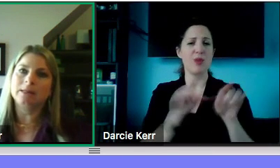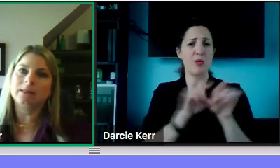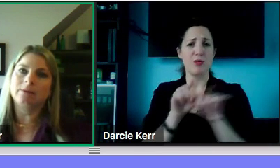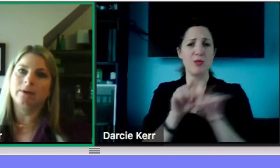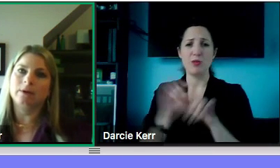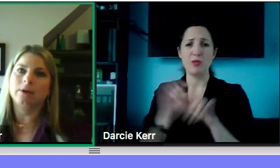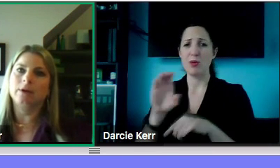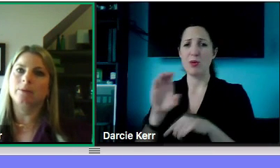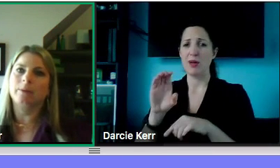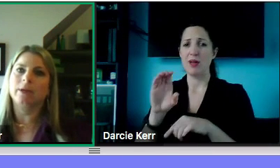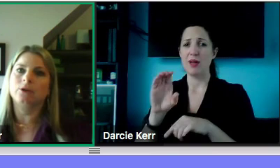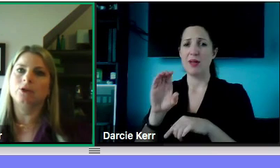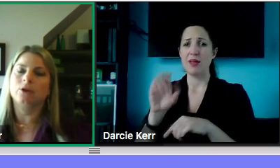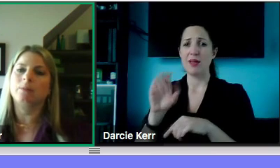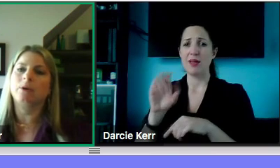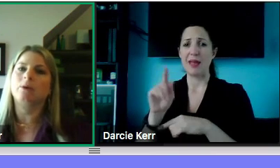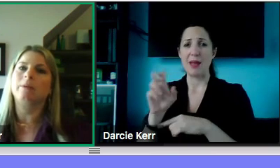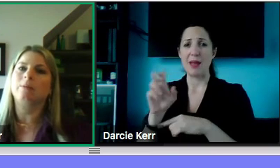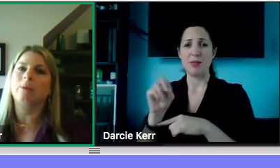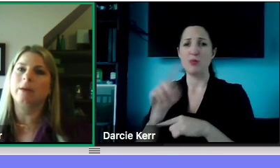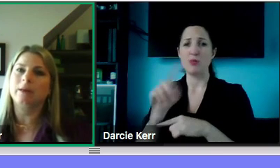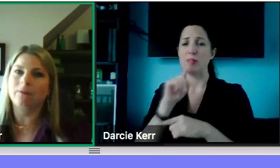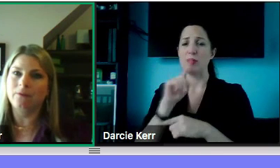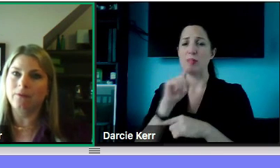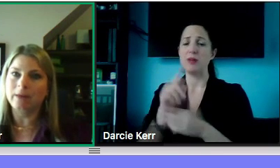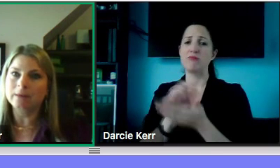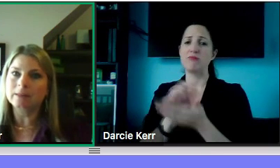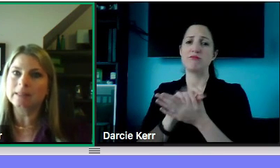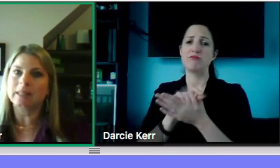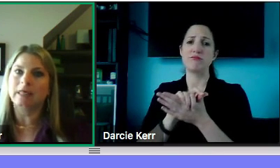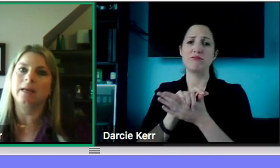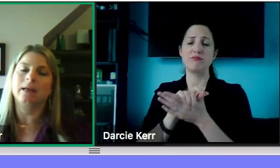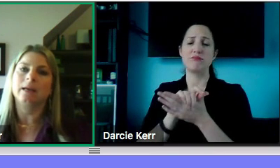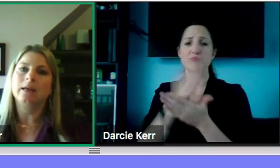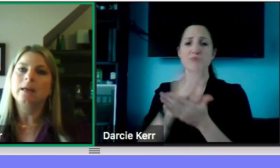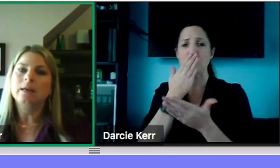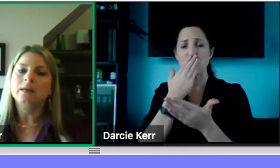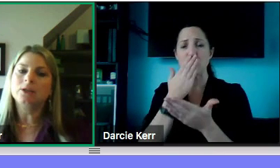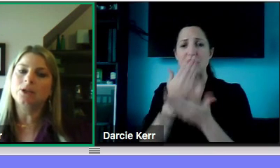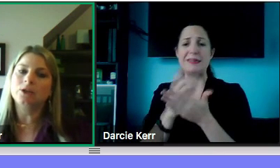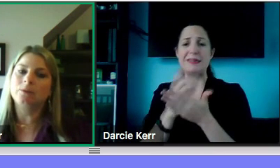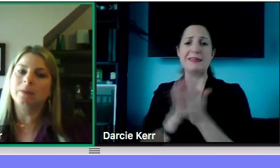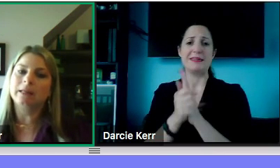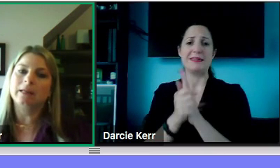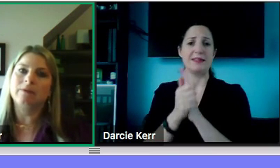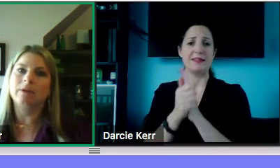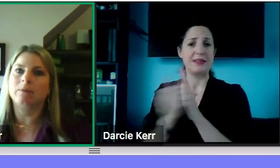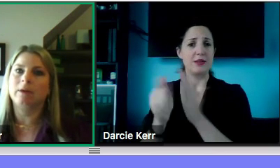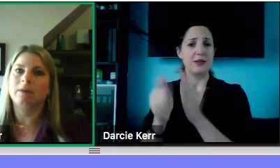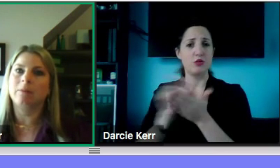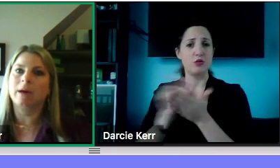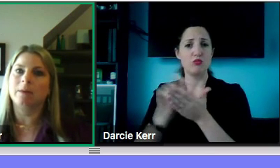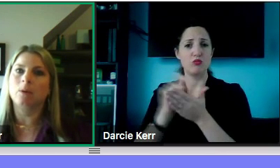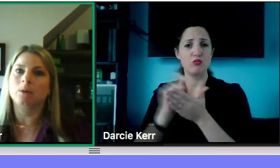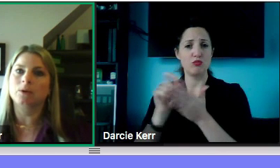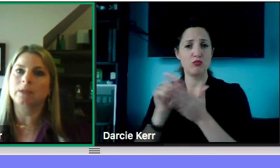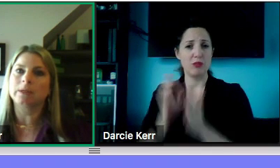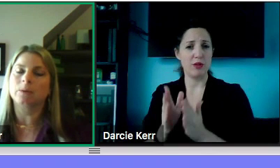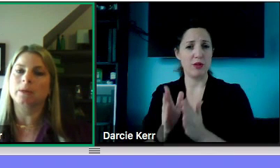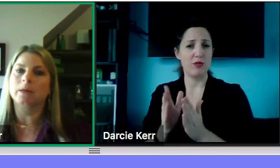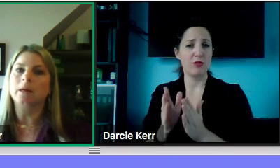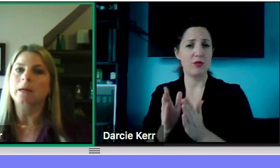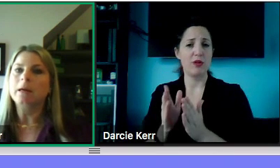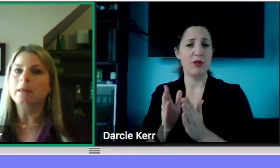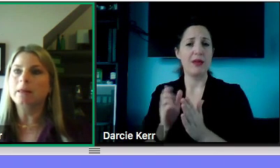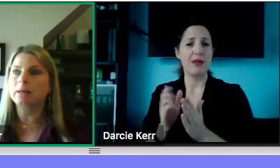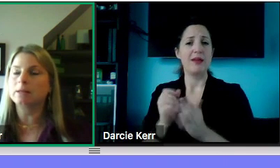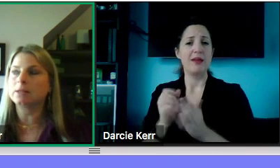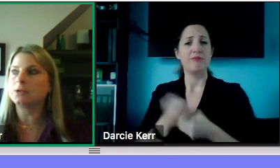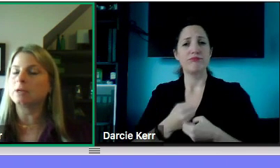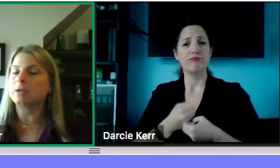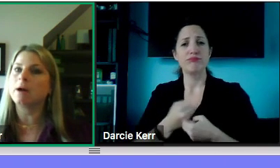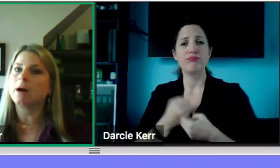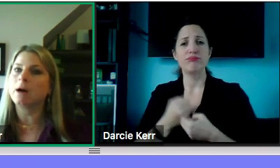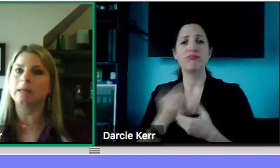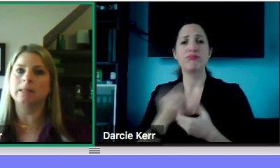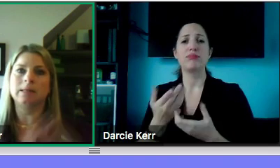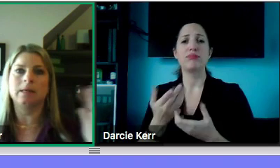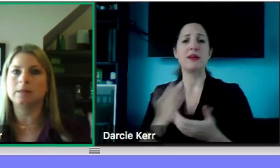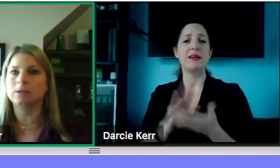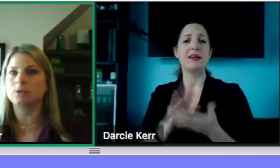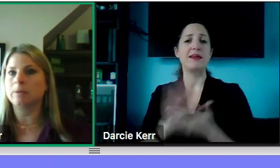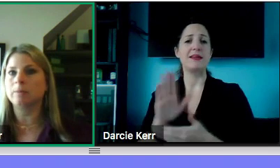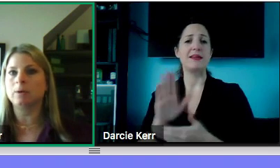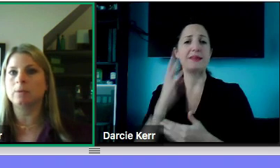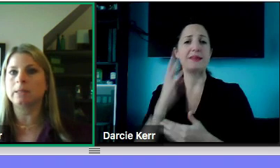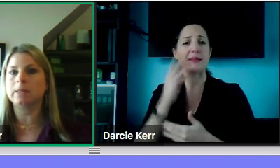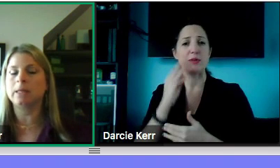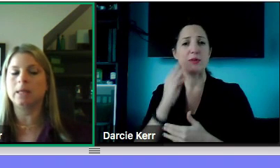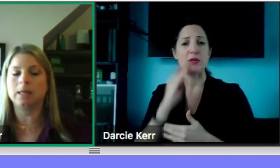and paints a very clear picture about what it feels like to be living with bipolar disorder, the extreme highs